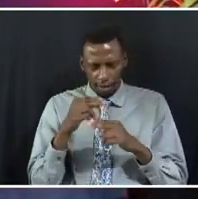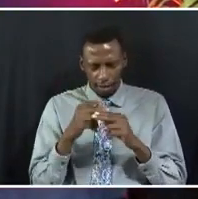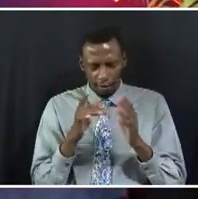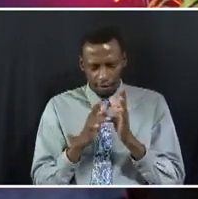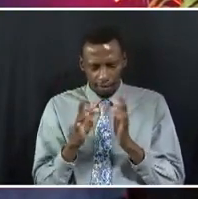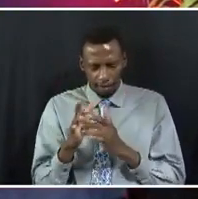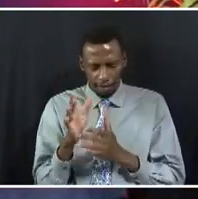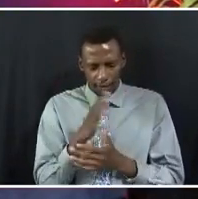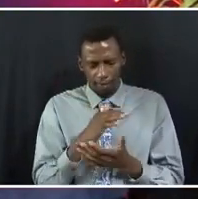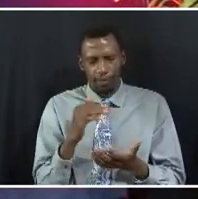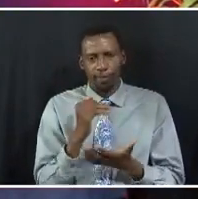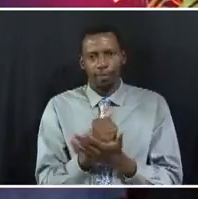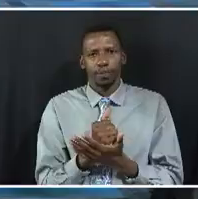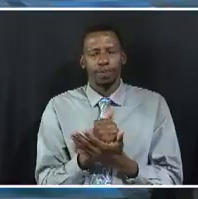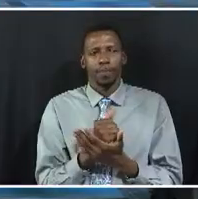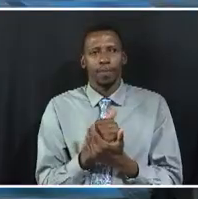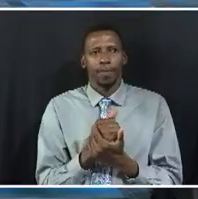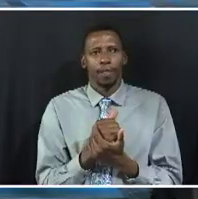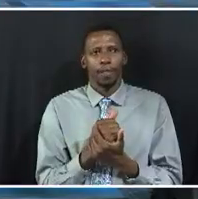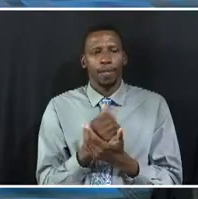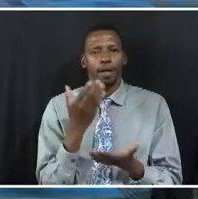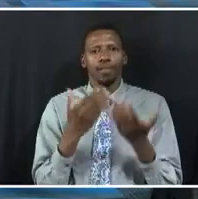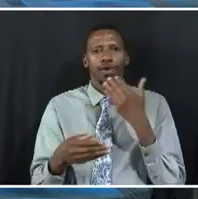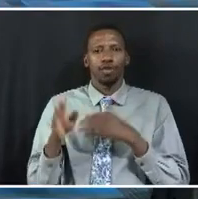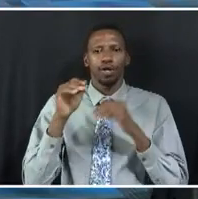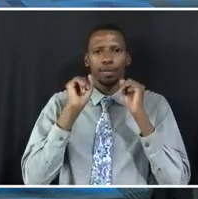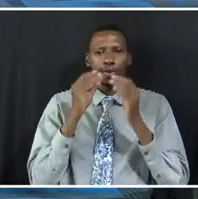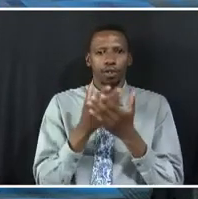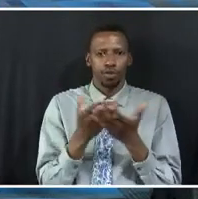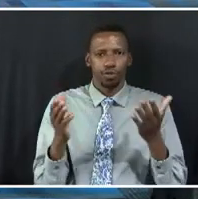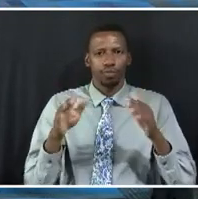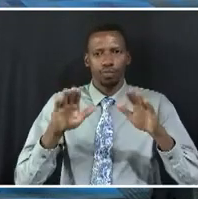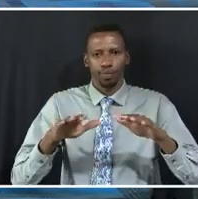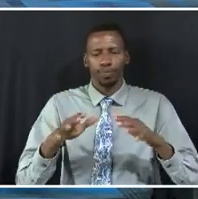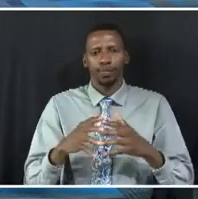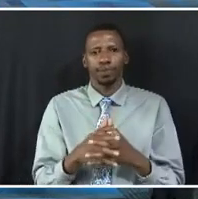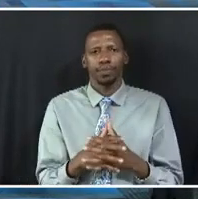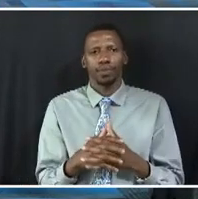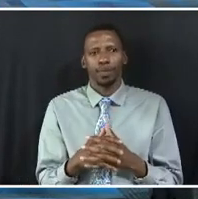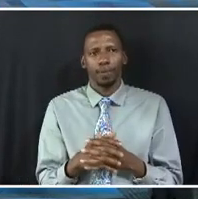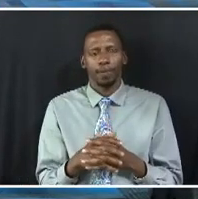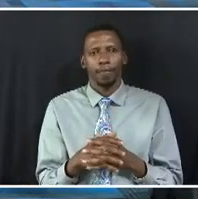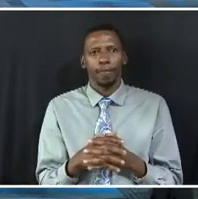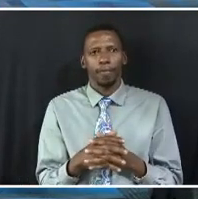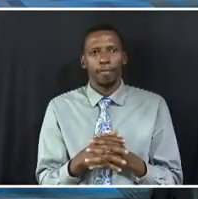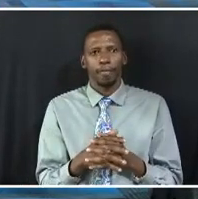name. Amen. May God bless you. Please be seated. Welcome.